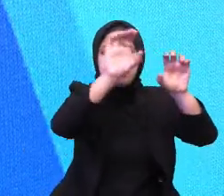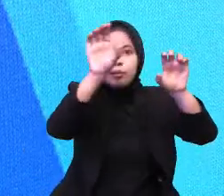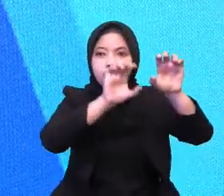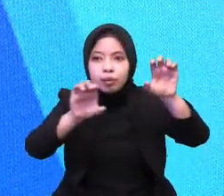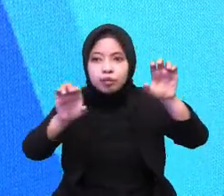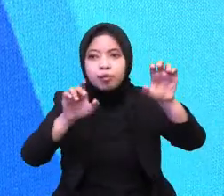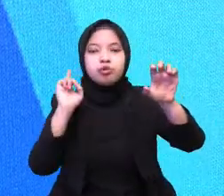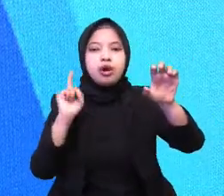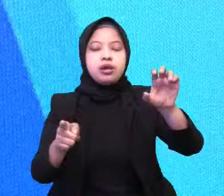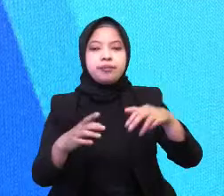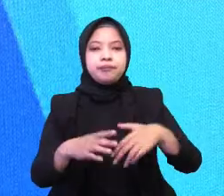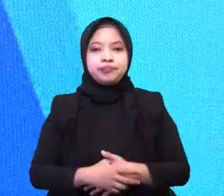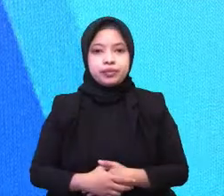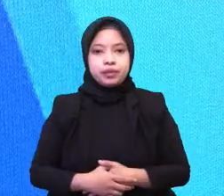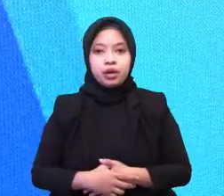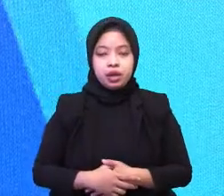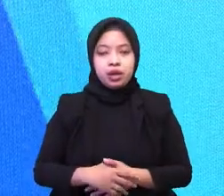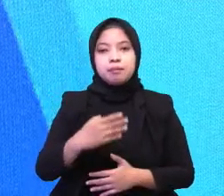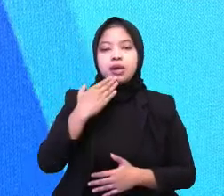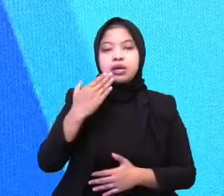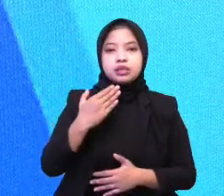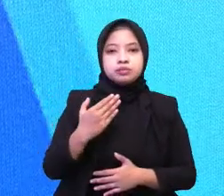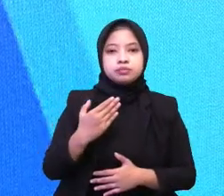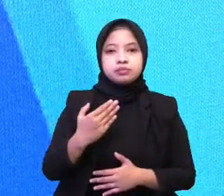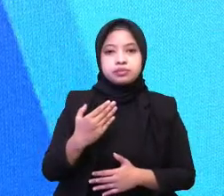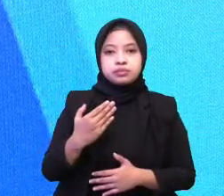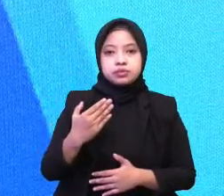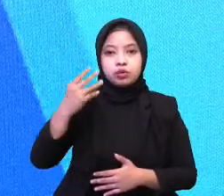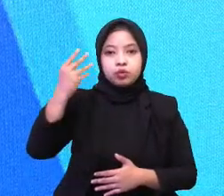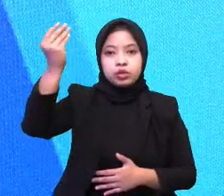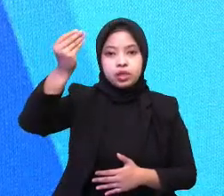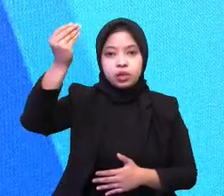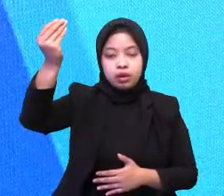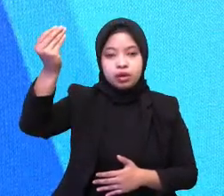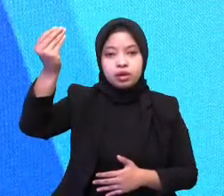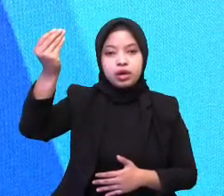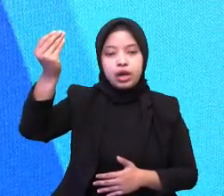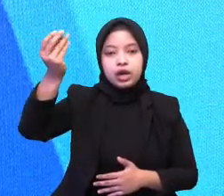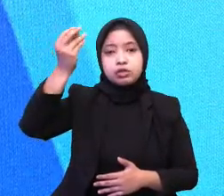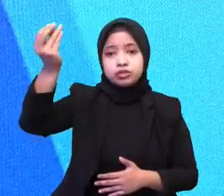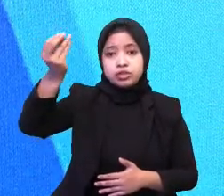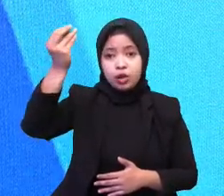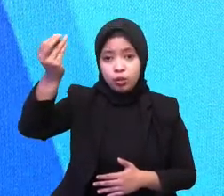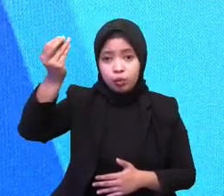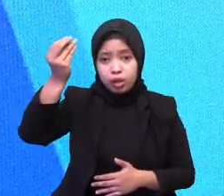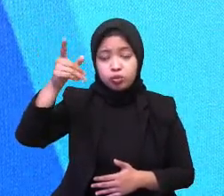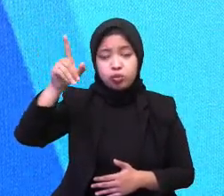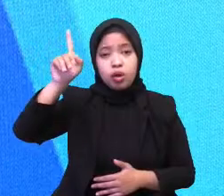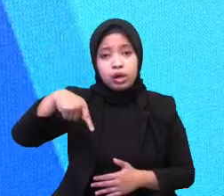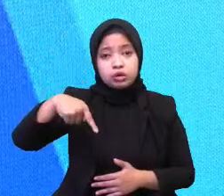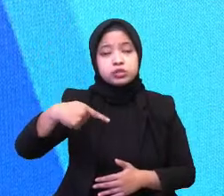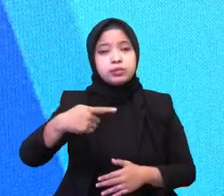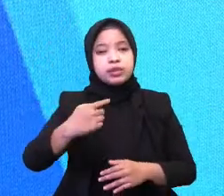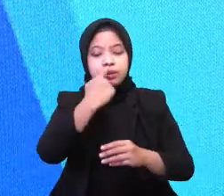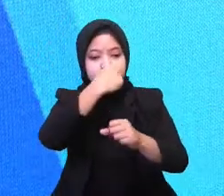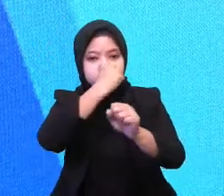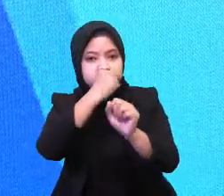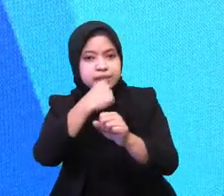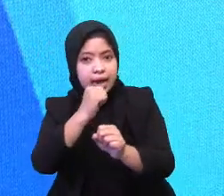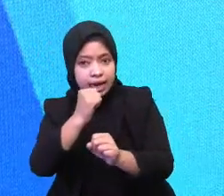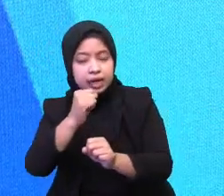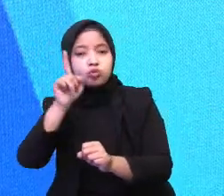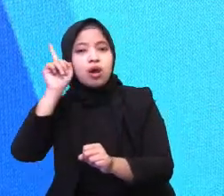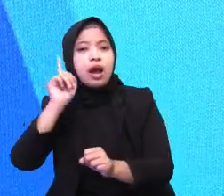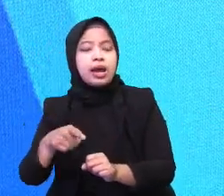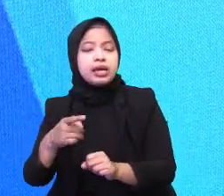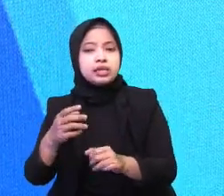Instead, foreign travelers in this category Recording in progress. are required to carry out an RT-PCR examination